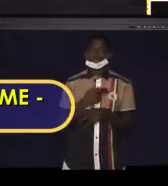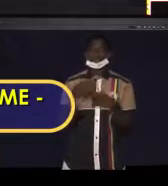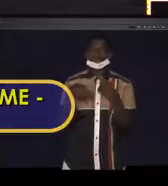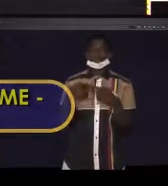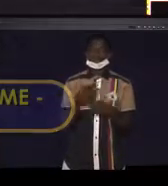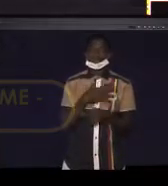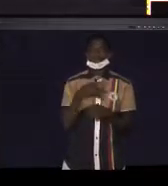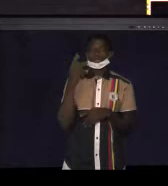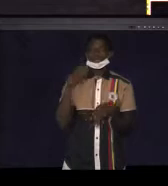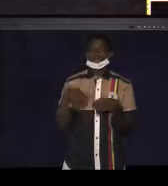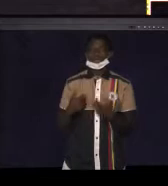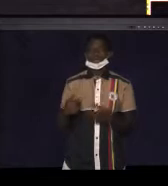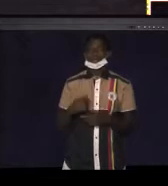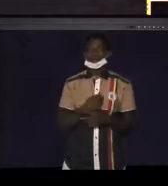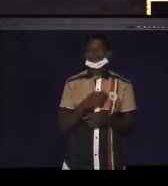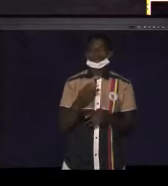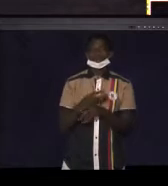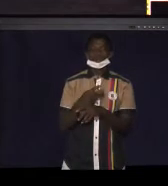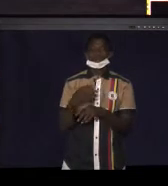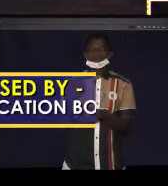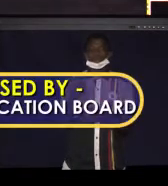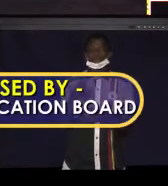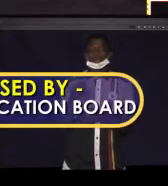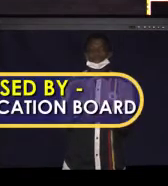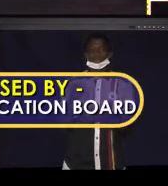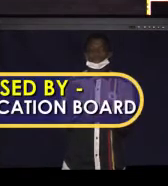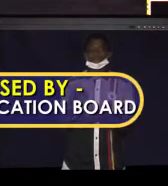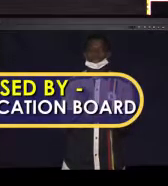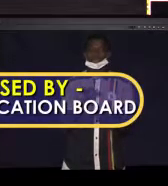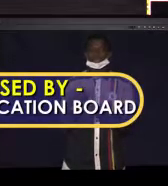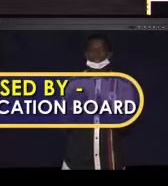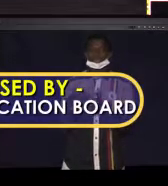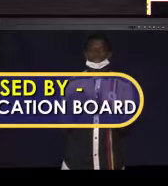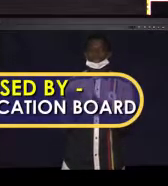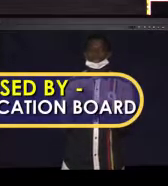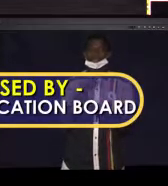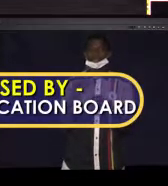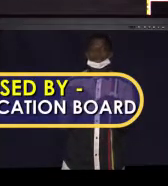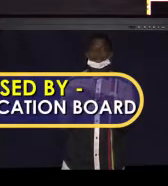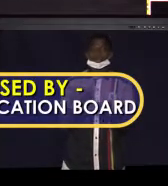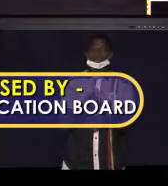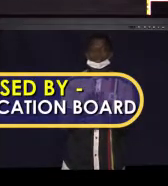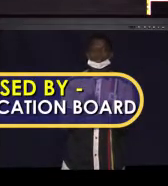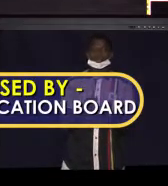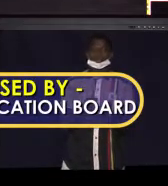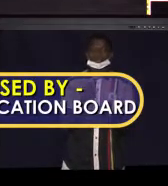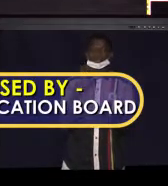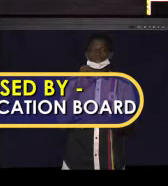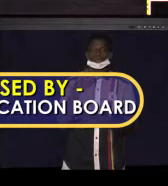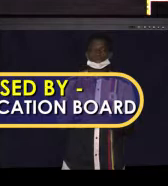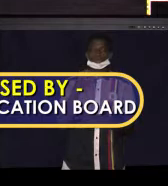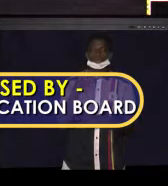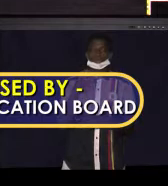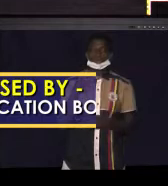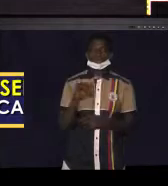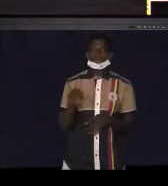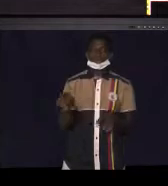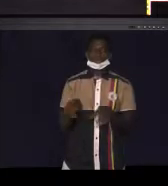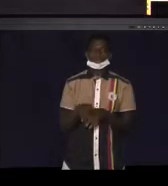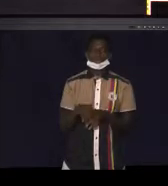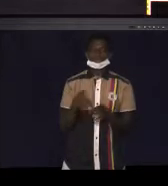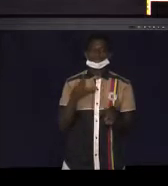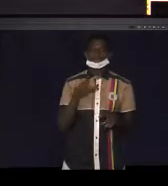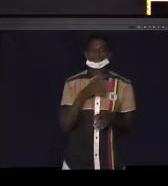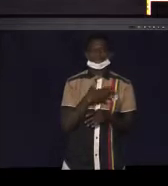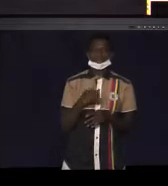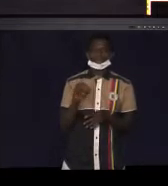let's go and see how we multiply liters. So again, we are given the capacity as liters